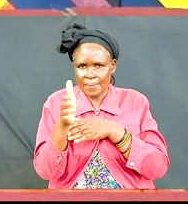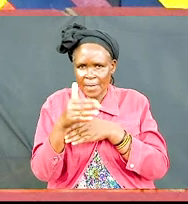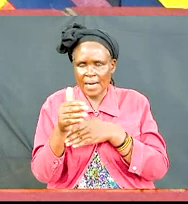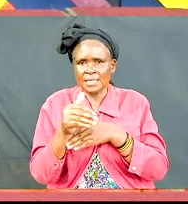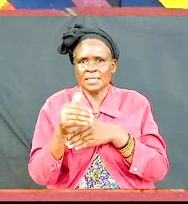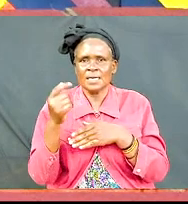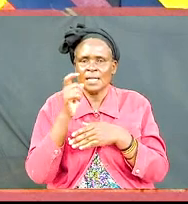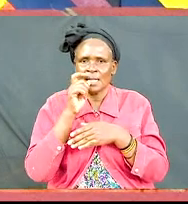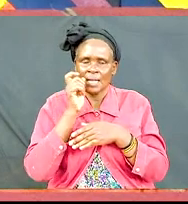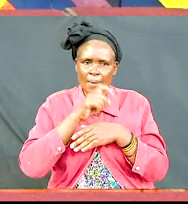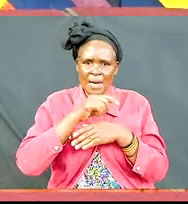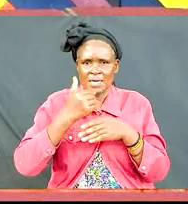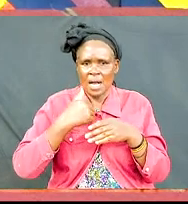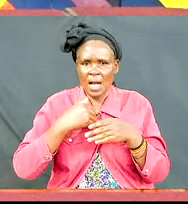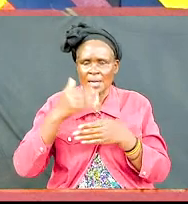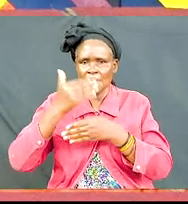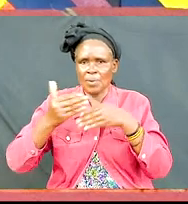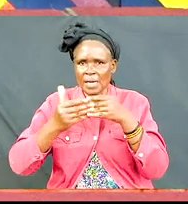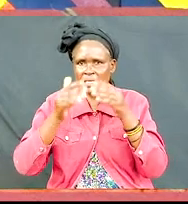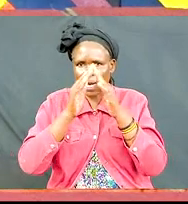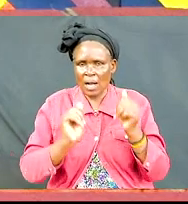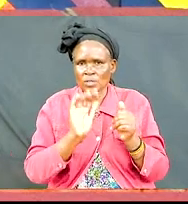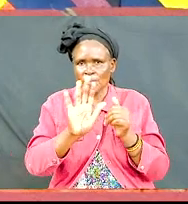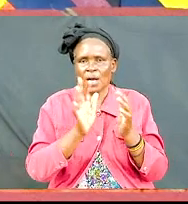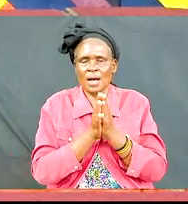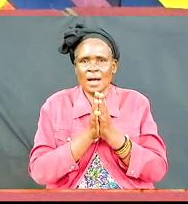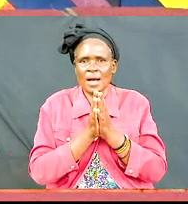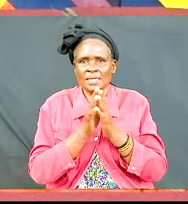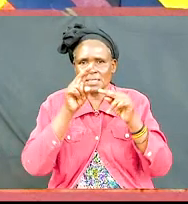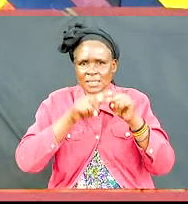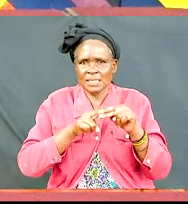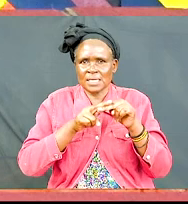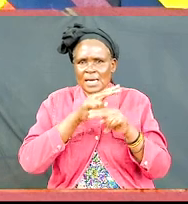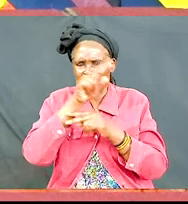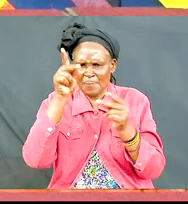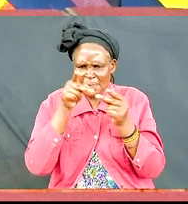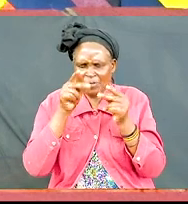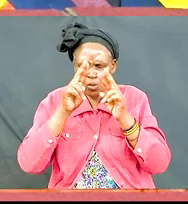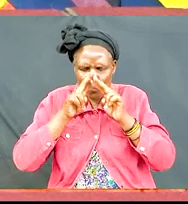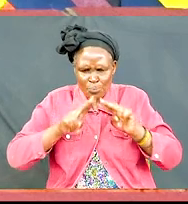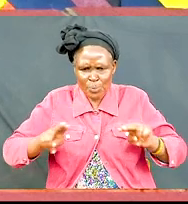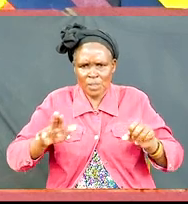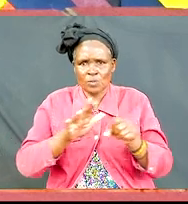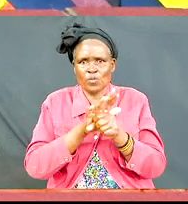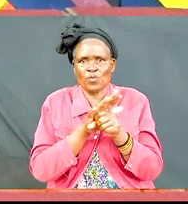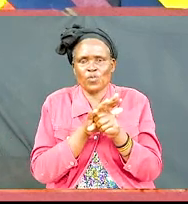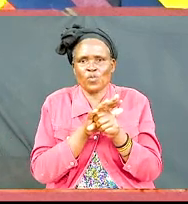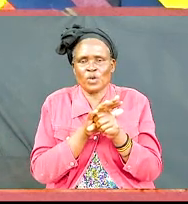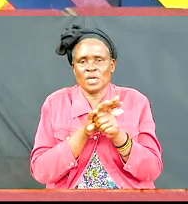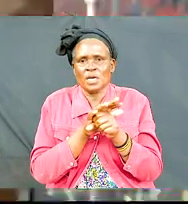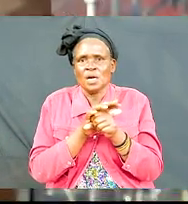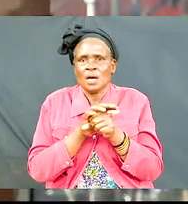had built its nest and sat perfectly, peacefully, brooding over her